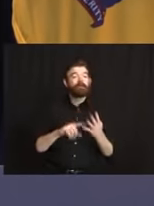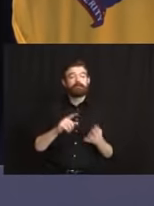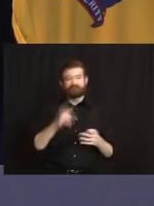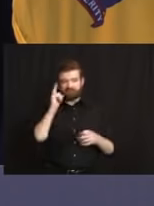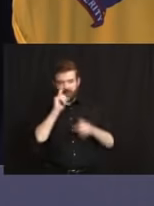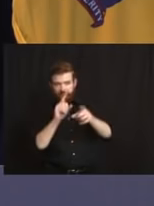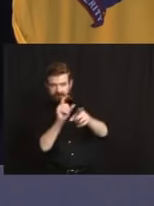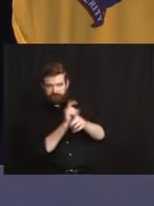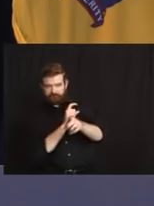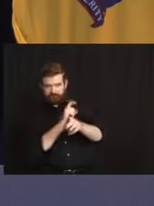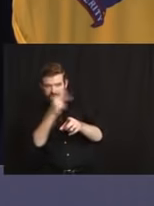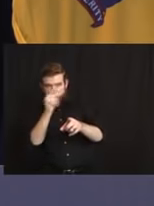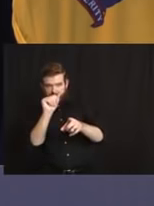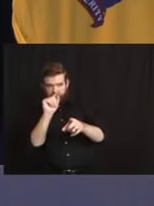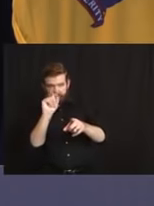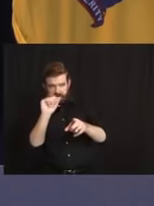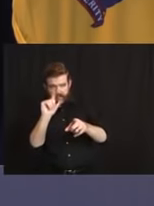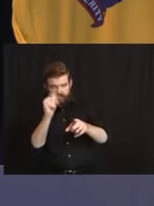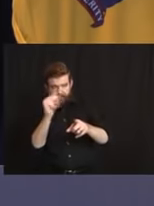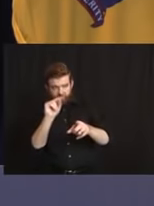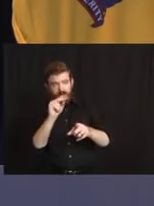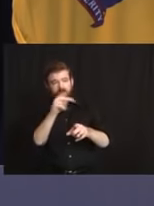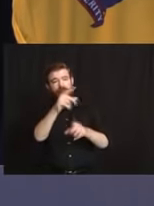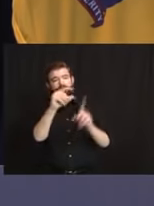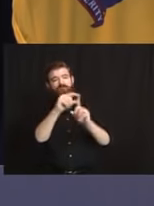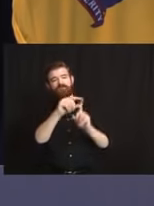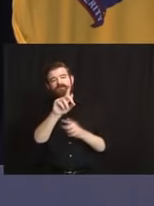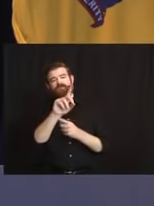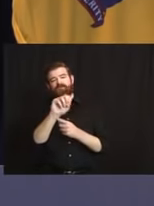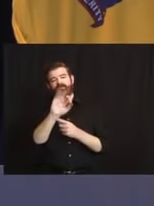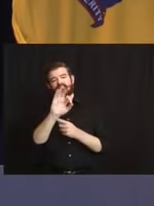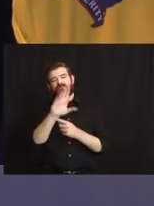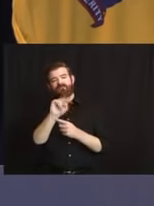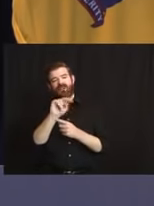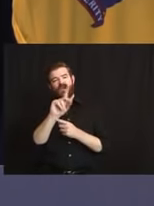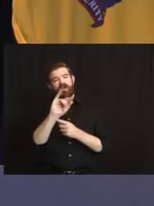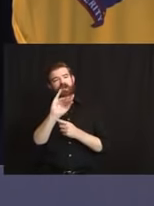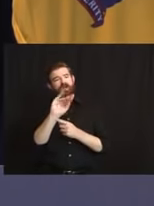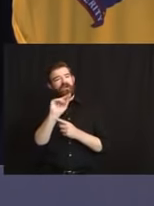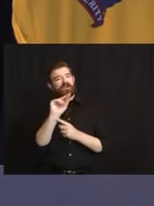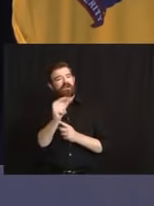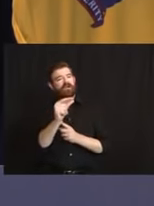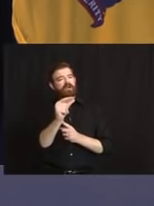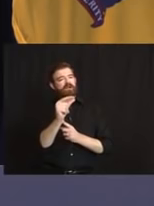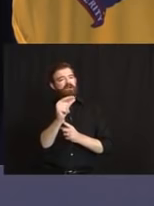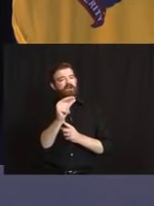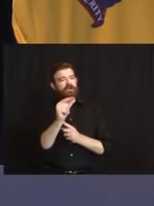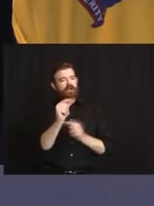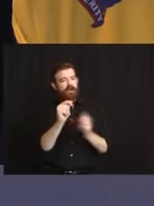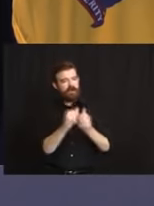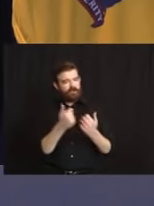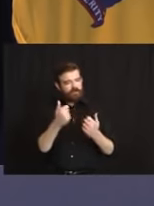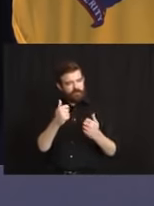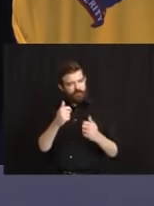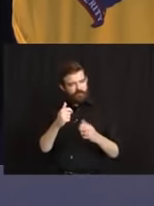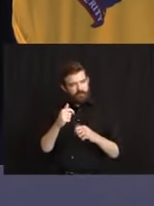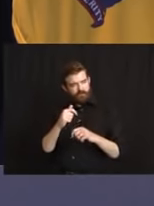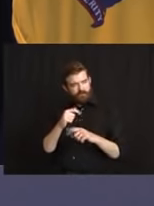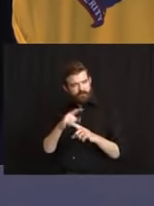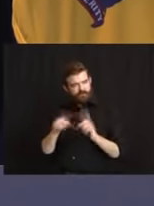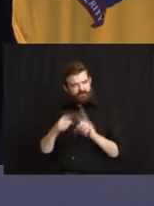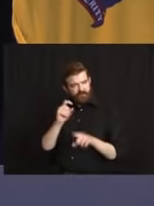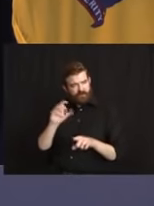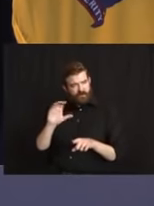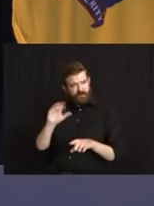defunding to you, how does defunding differ from what they did down in Camden, which right now has become a model